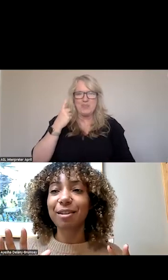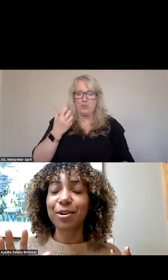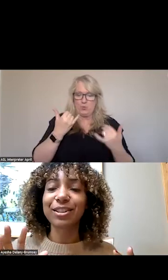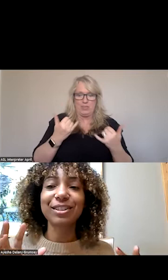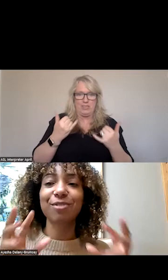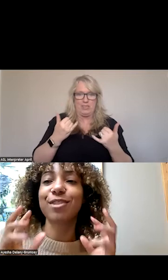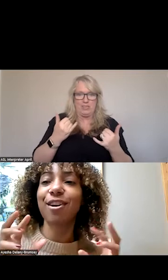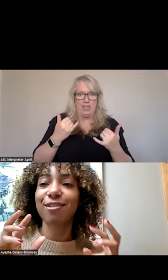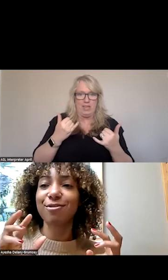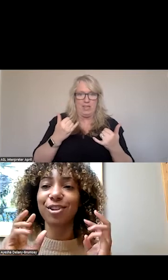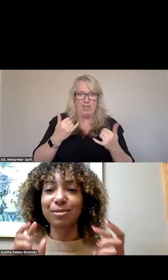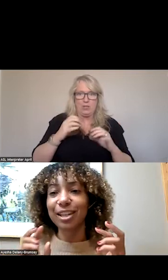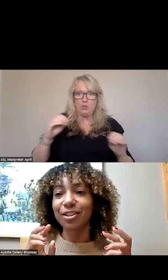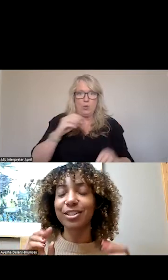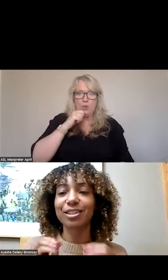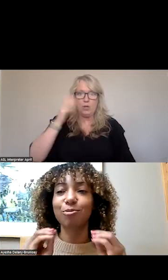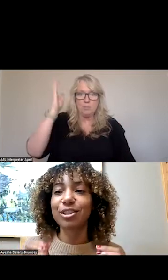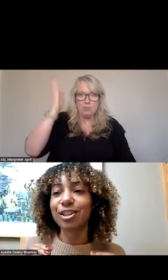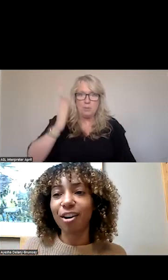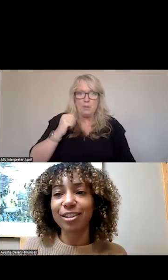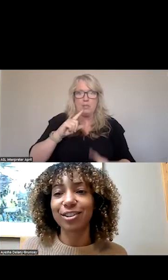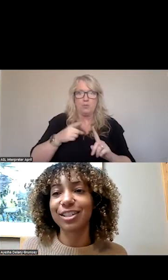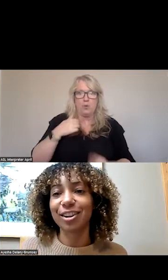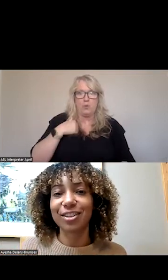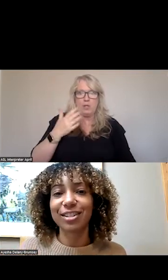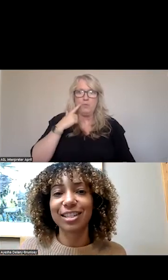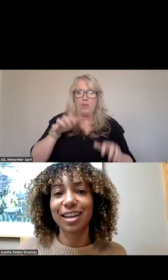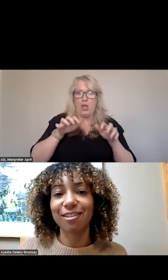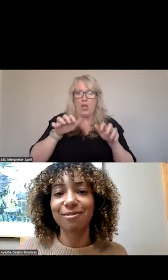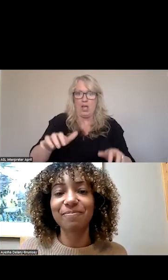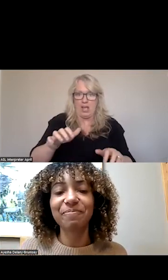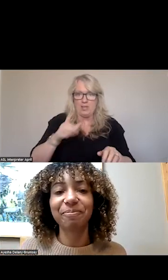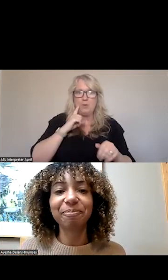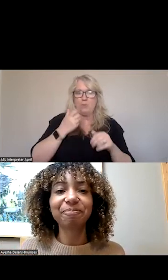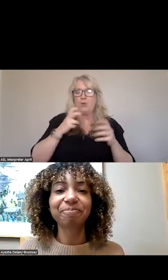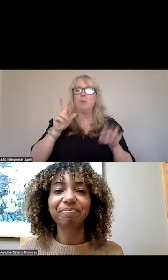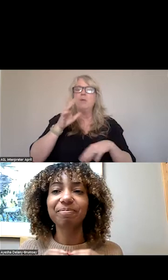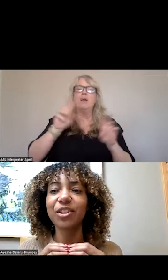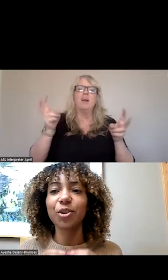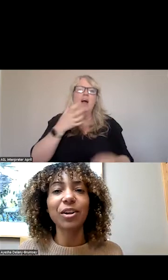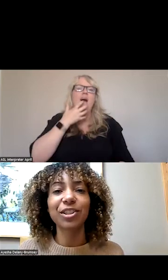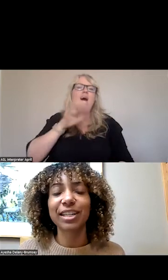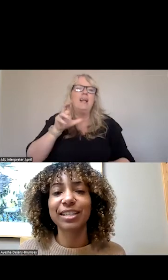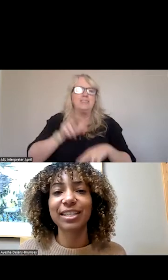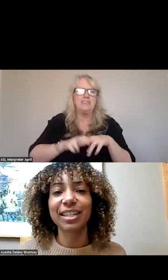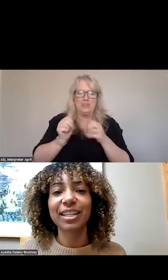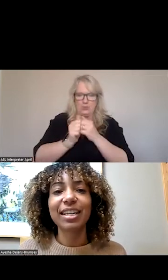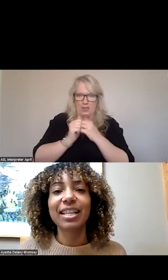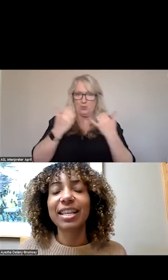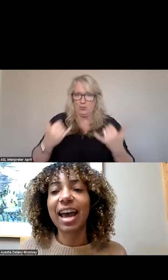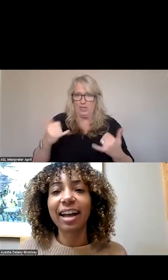have a person, so we are, who's going to be sitting on the seat. So we as the audience are going to sit on this seat together. The question